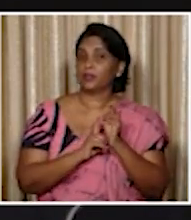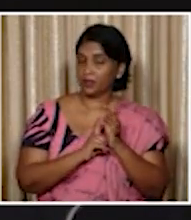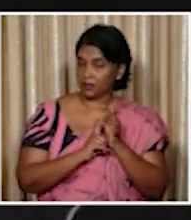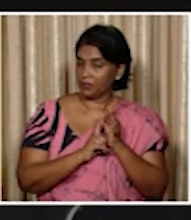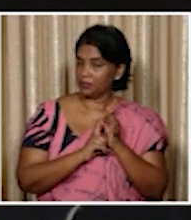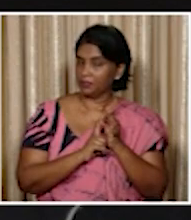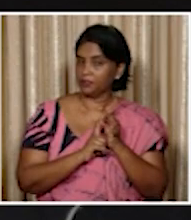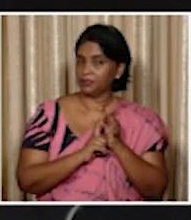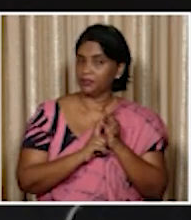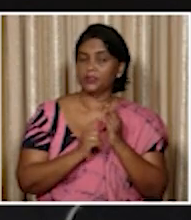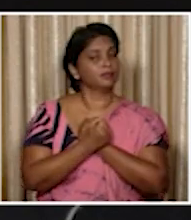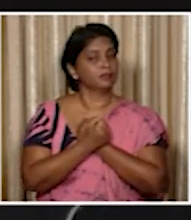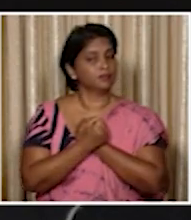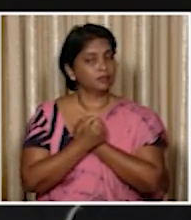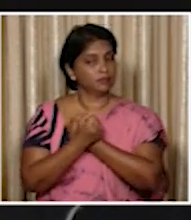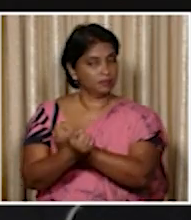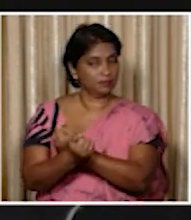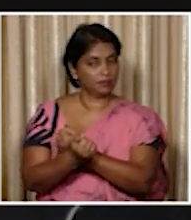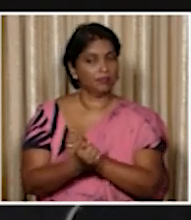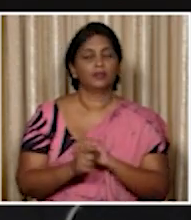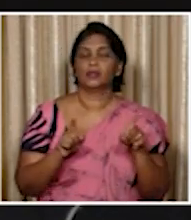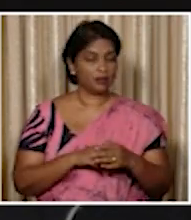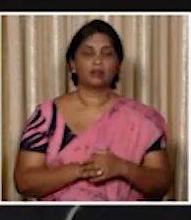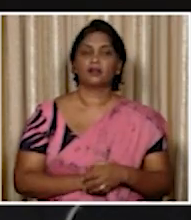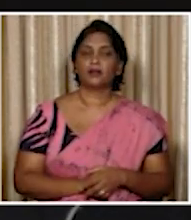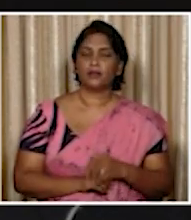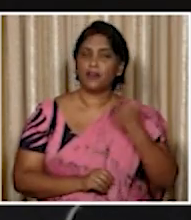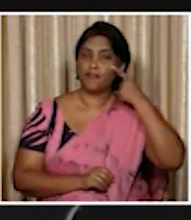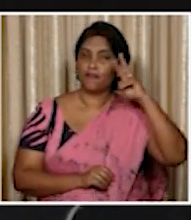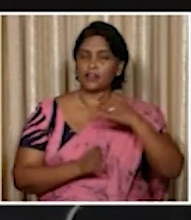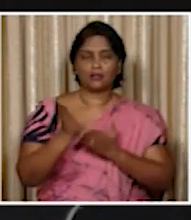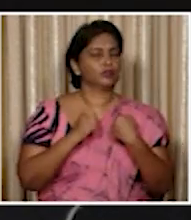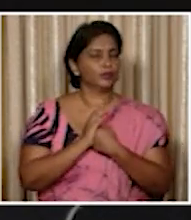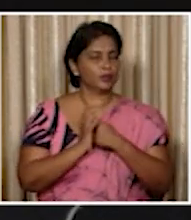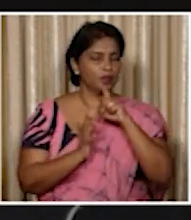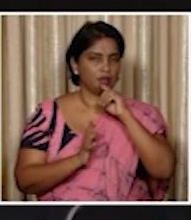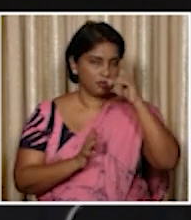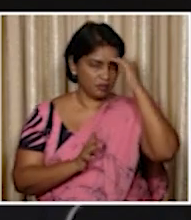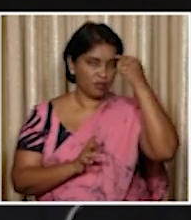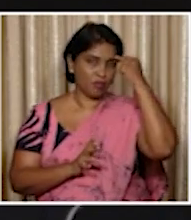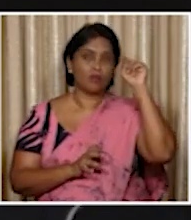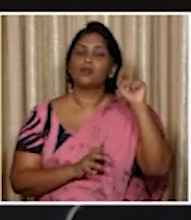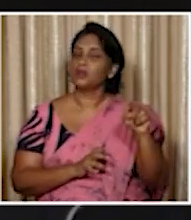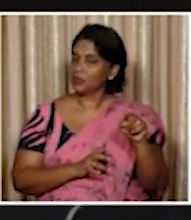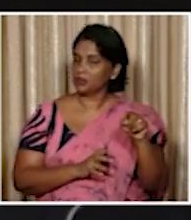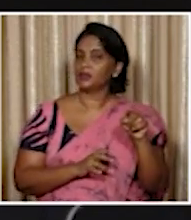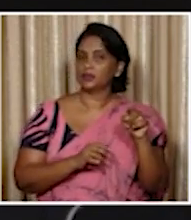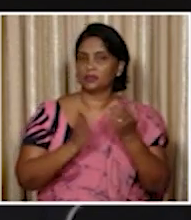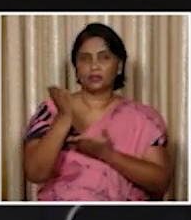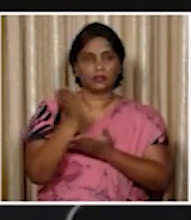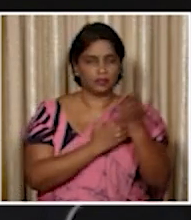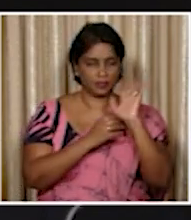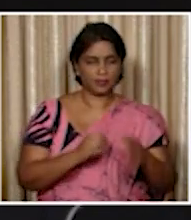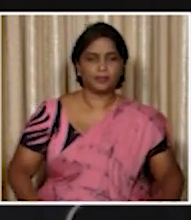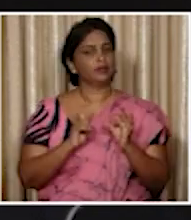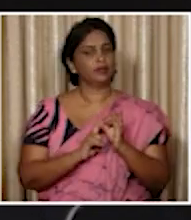no-confidence motion being moved against the Speaker himself. There are two important components of this